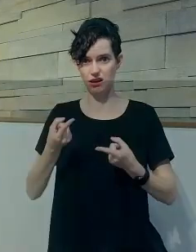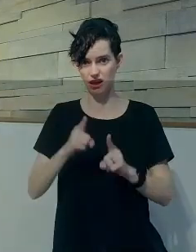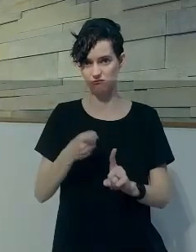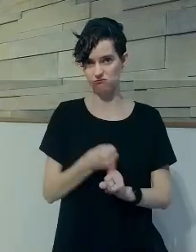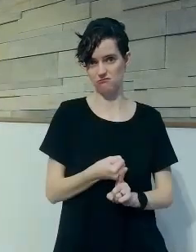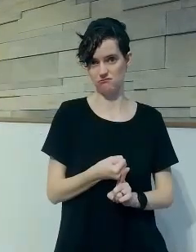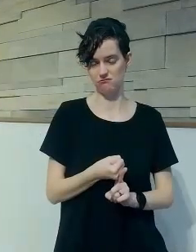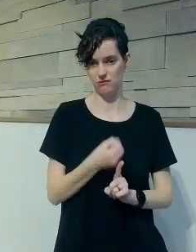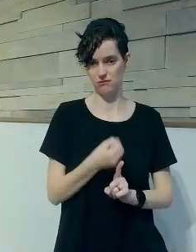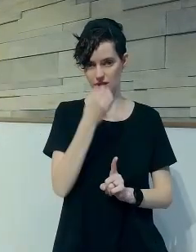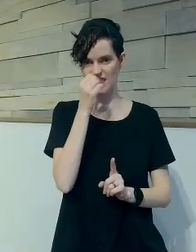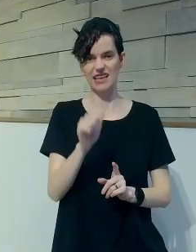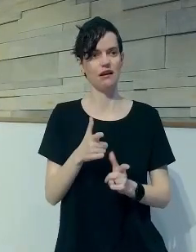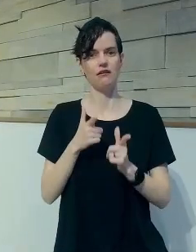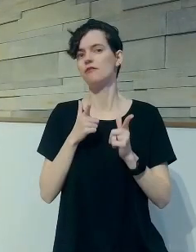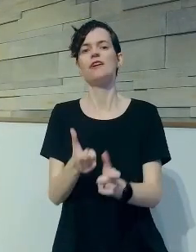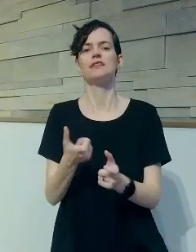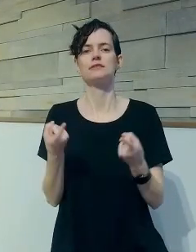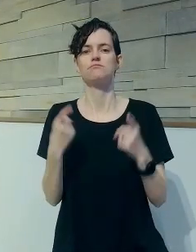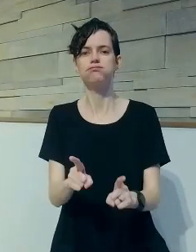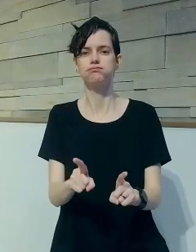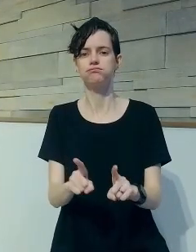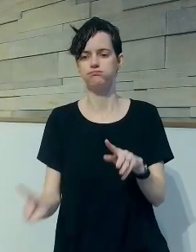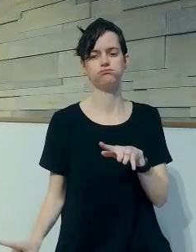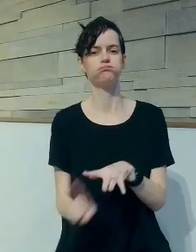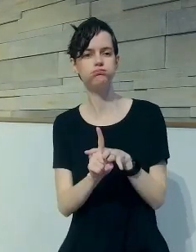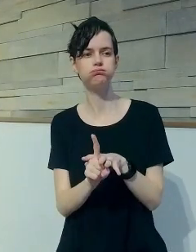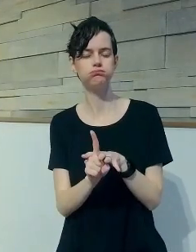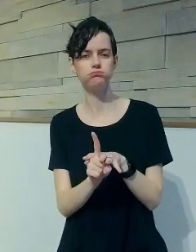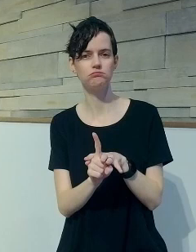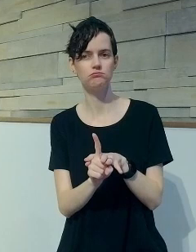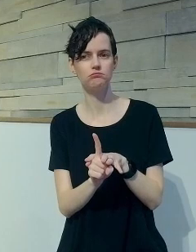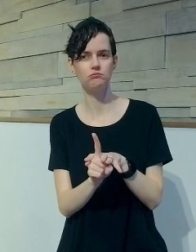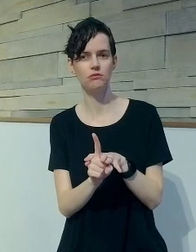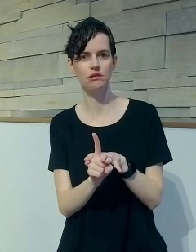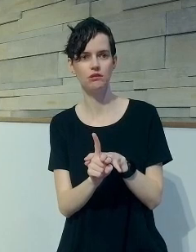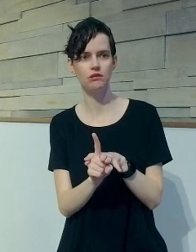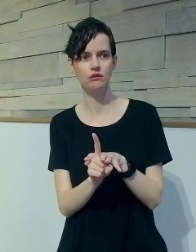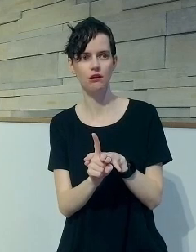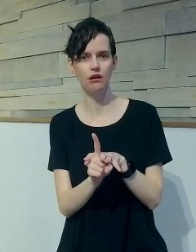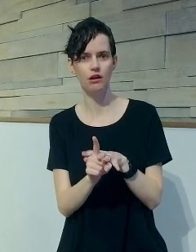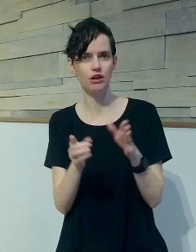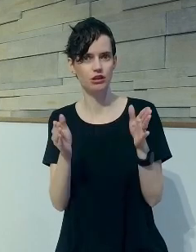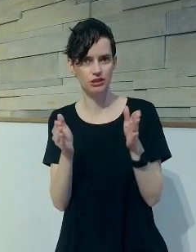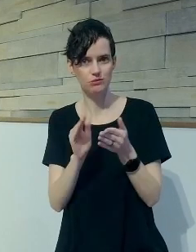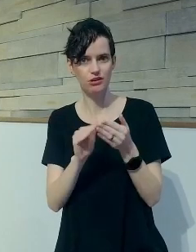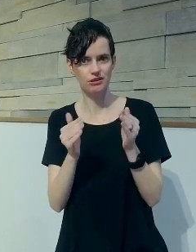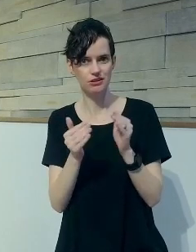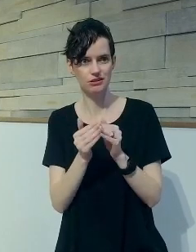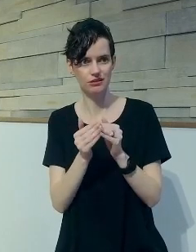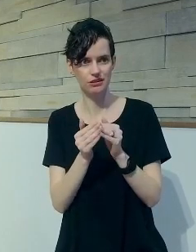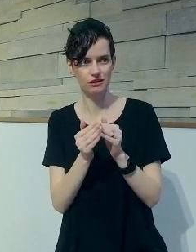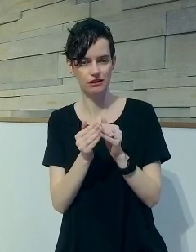town. That is how fast it came and how designated and small that alley